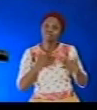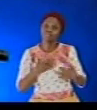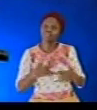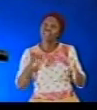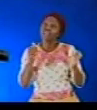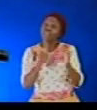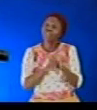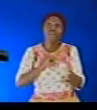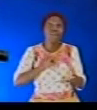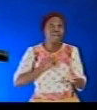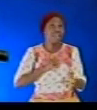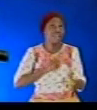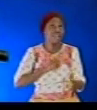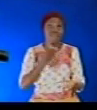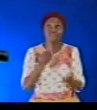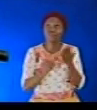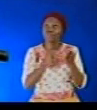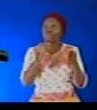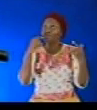not sin against